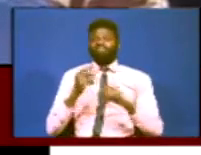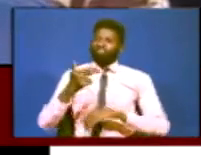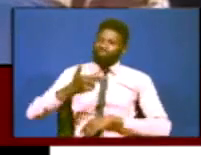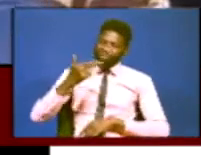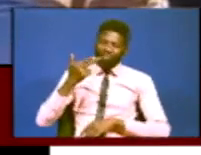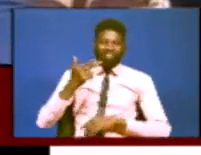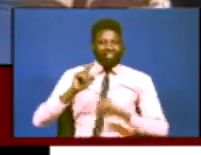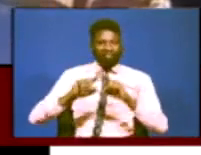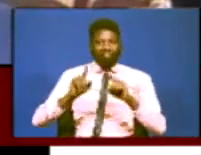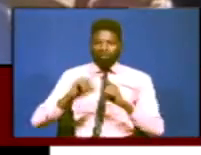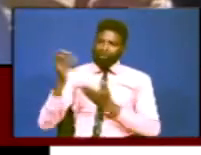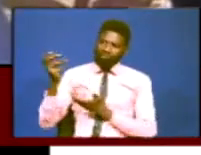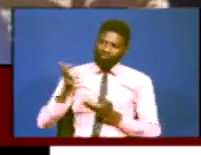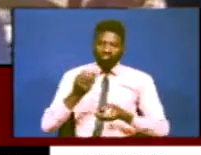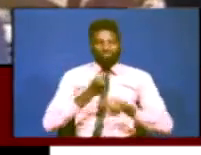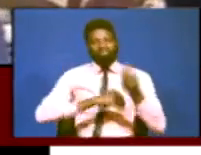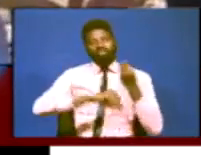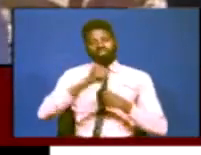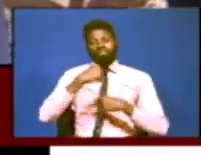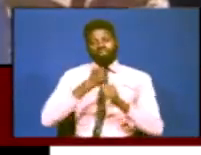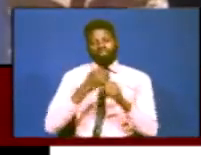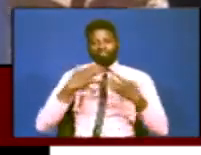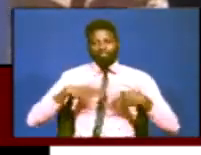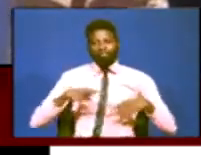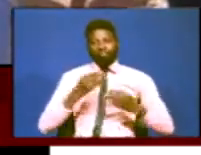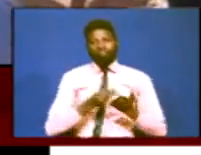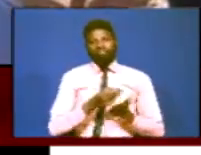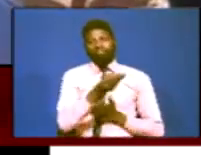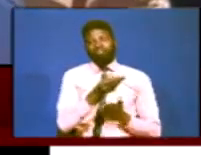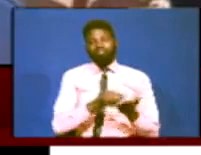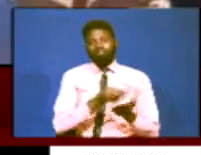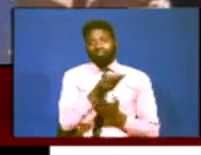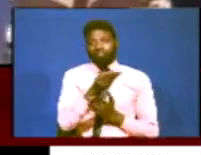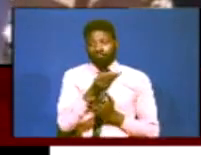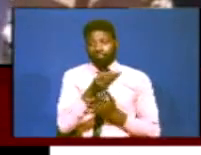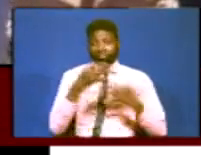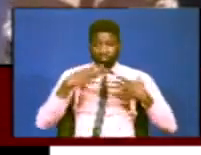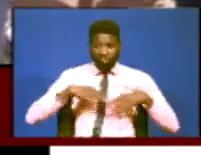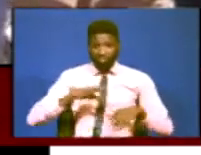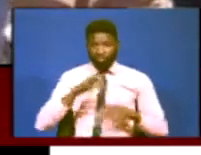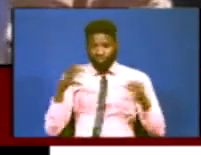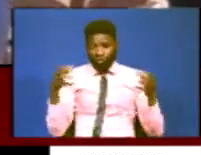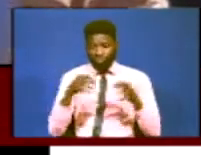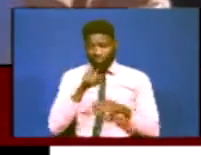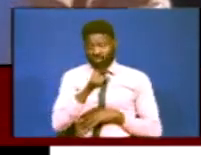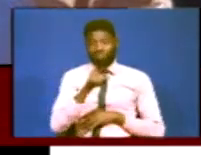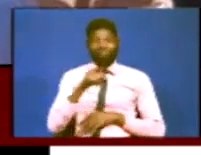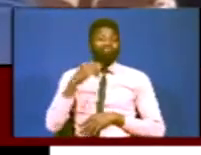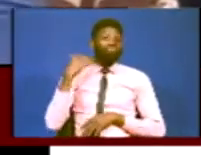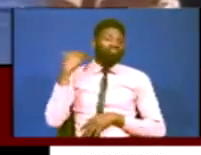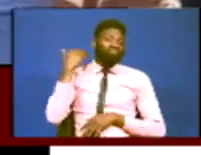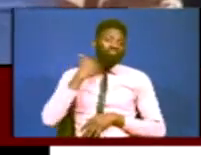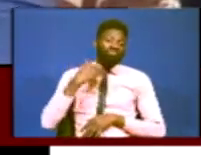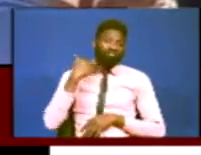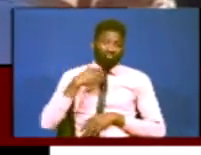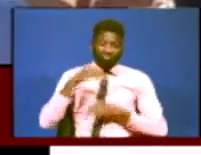arms in civilian hands, intensifying the capacity of bandits and cattle rustlers to wreak havoc among